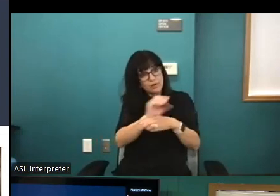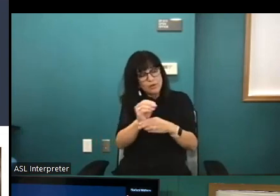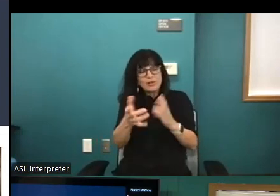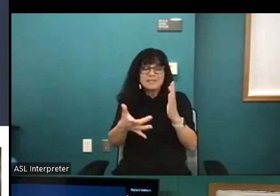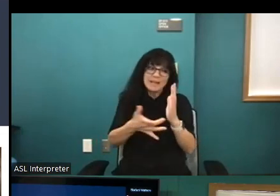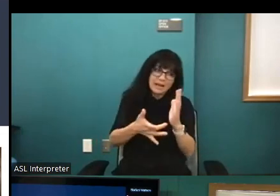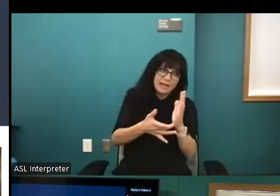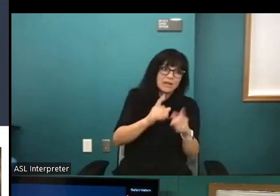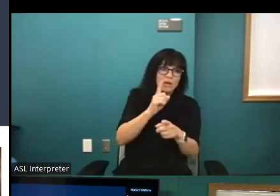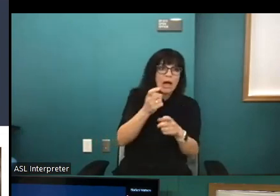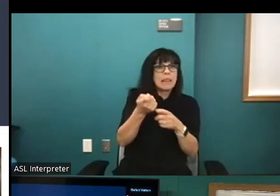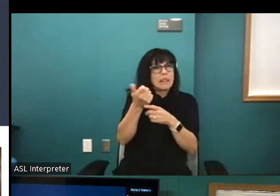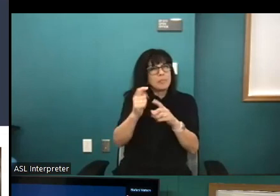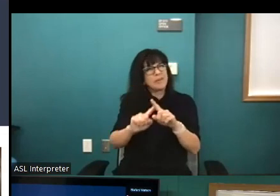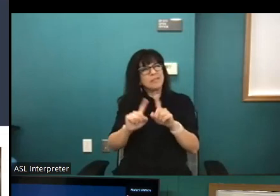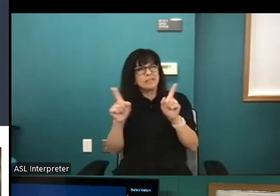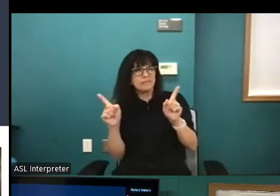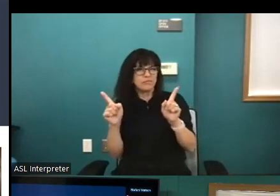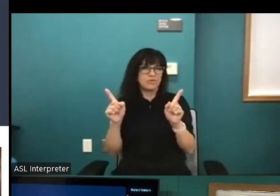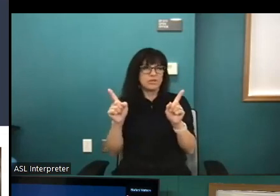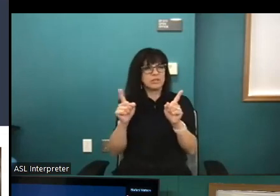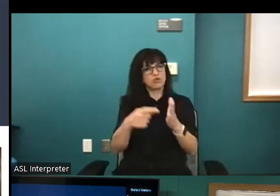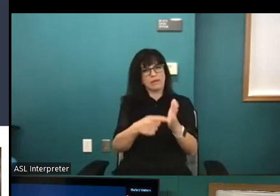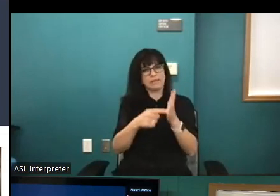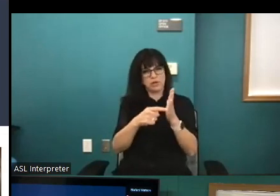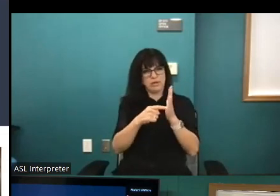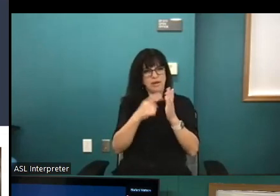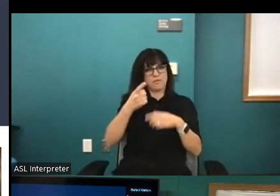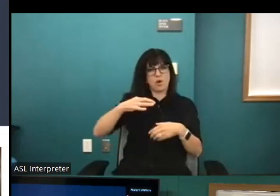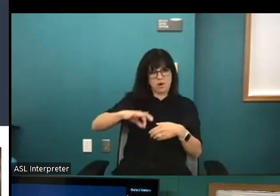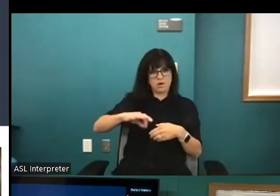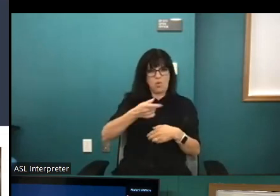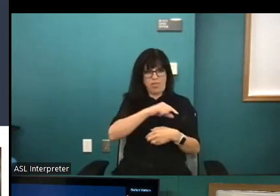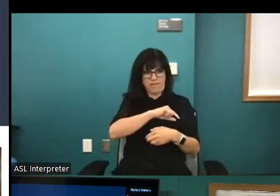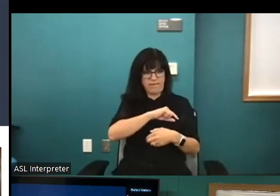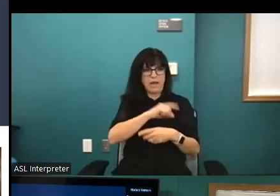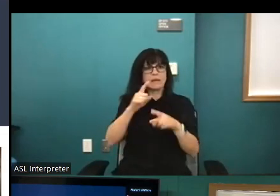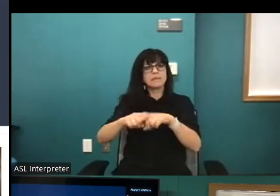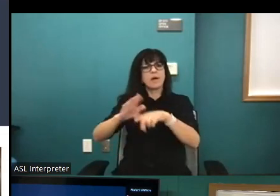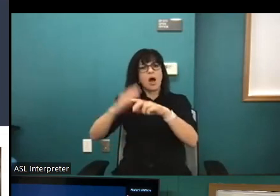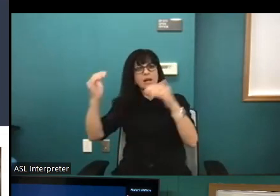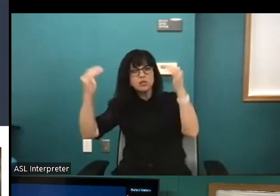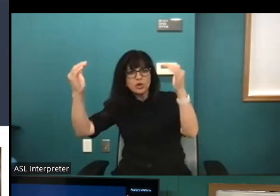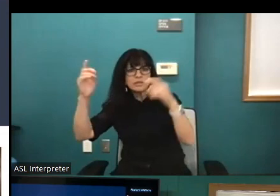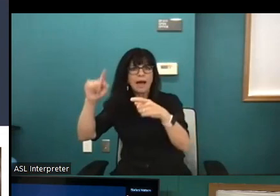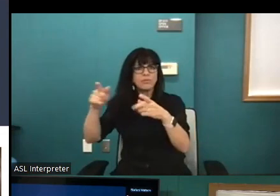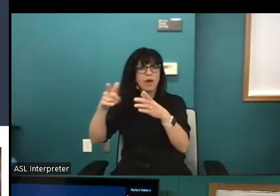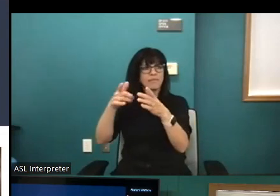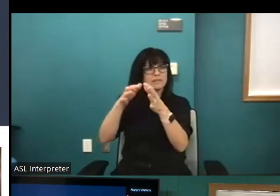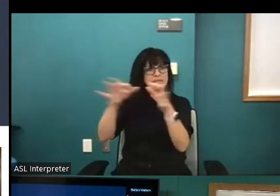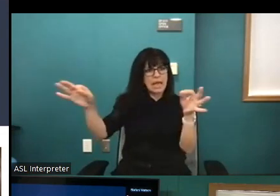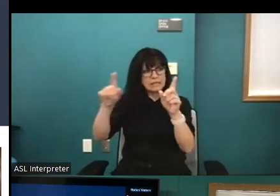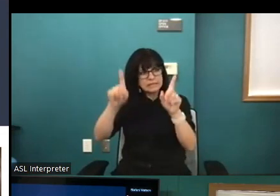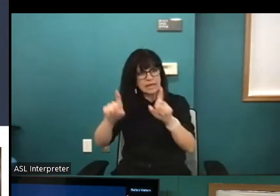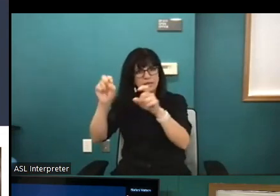technically speaking, has a little bit of a different criteria. Depends on age too, right? Adults, they have to have sentence testing or